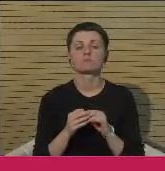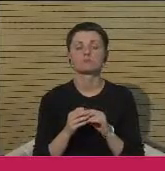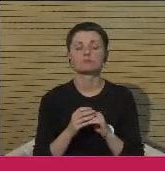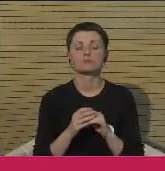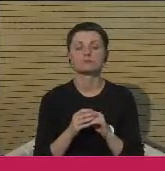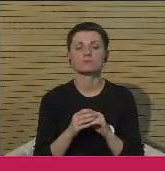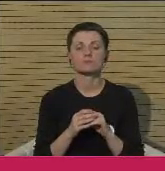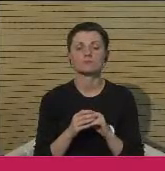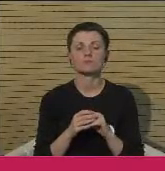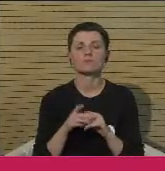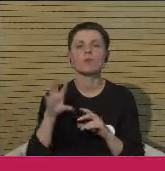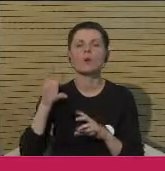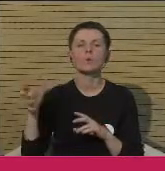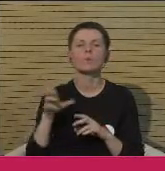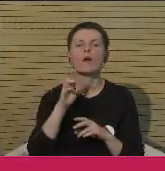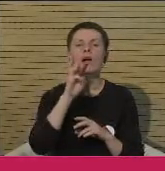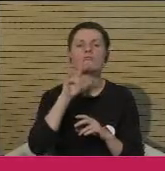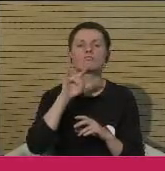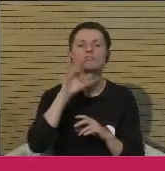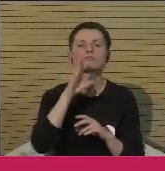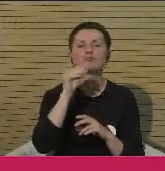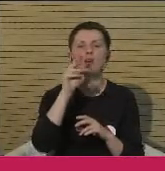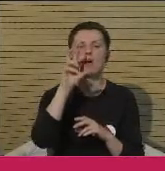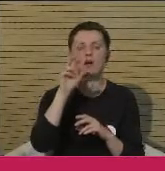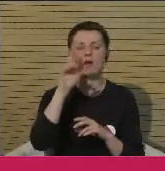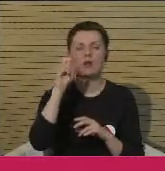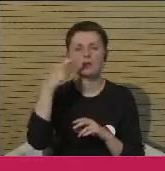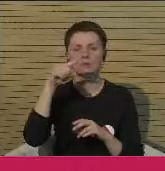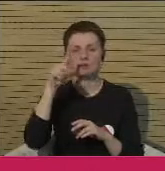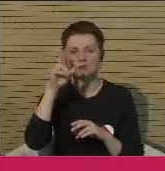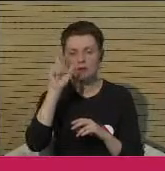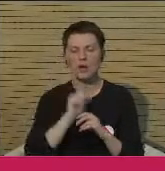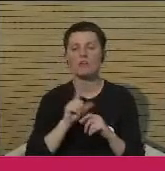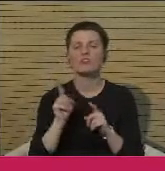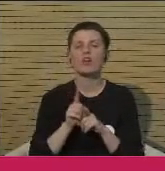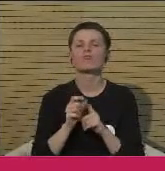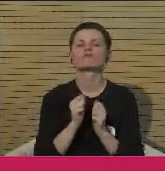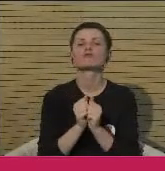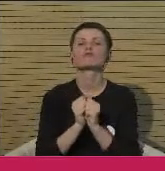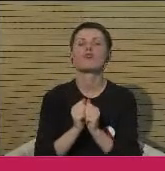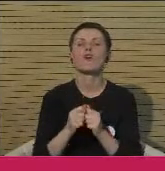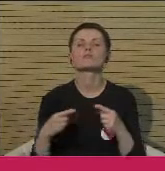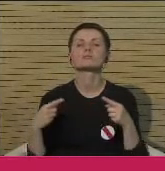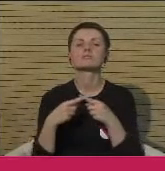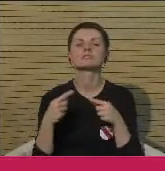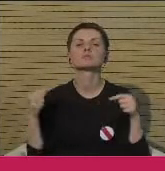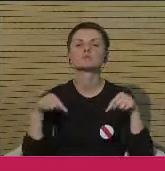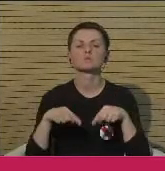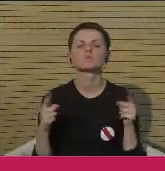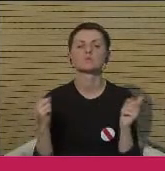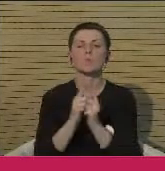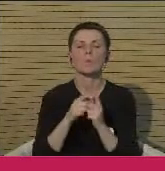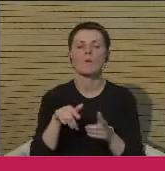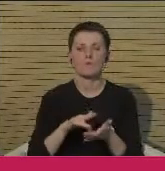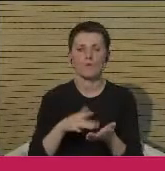Belarusian situation, even on the example of Visegrad meeting